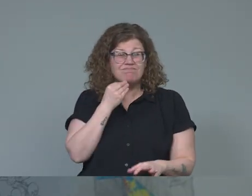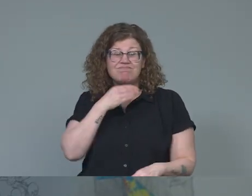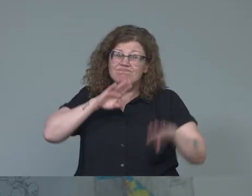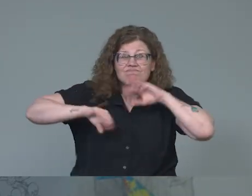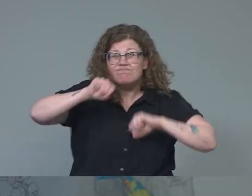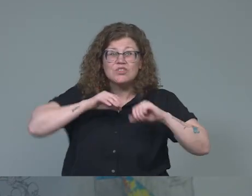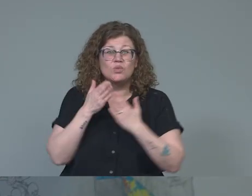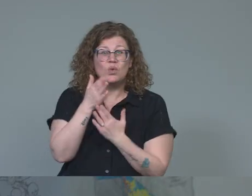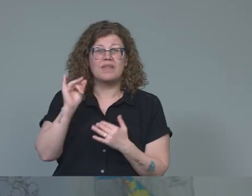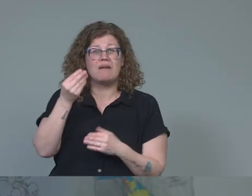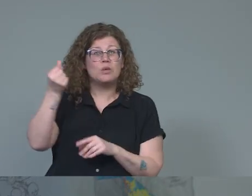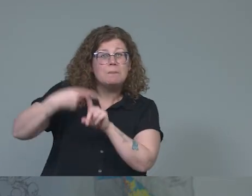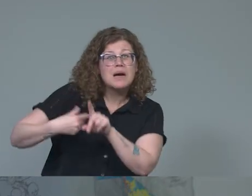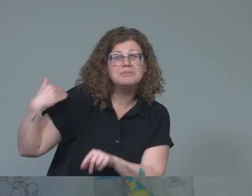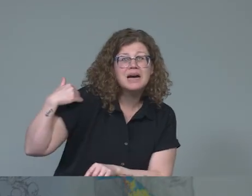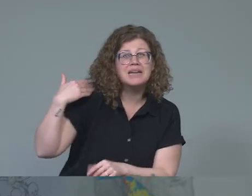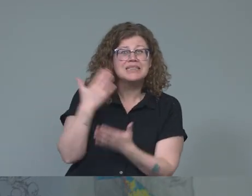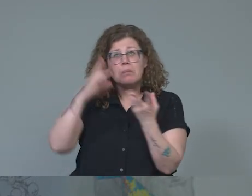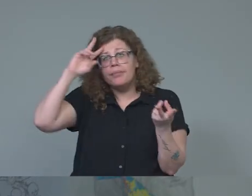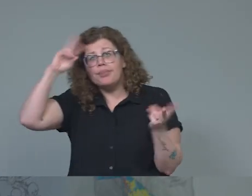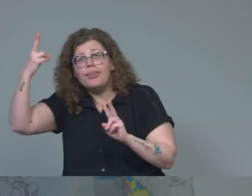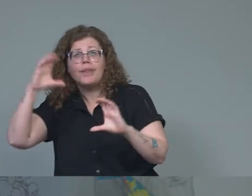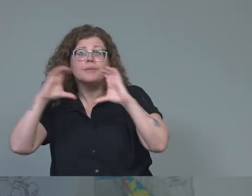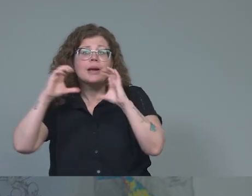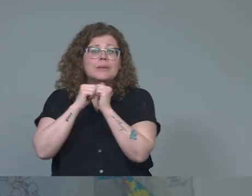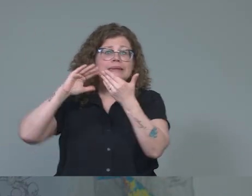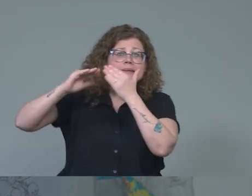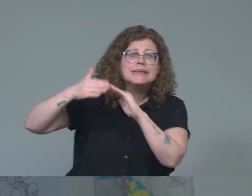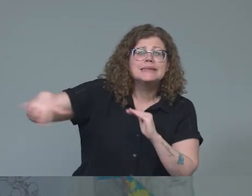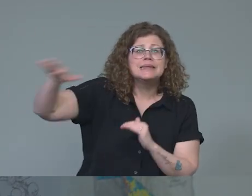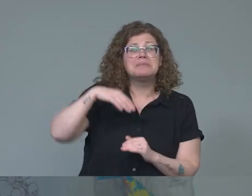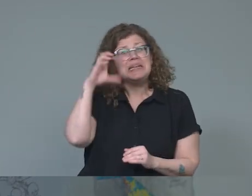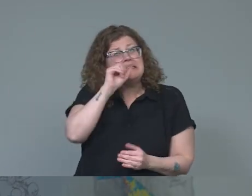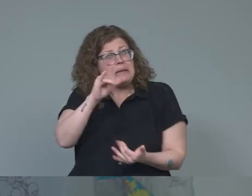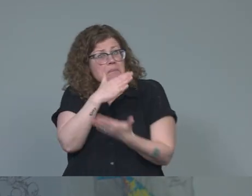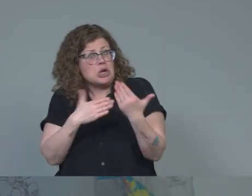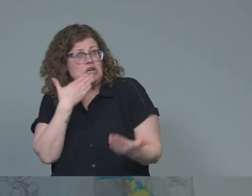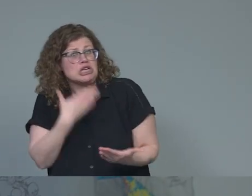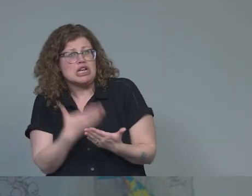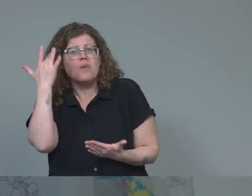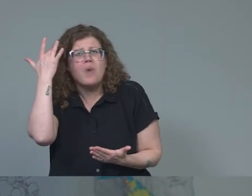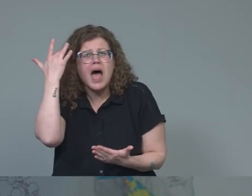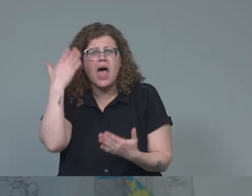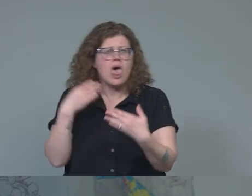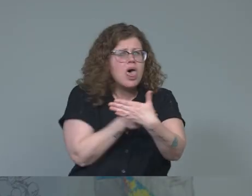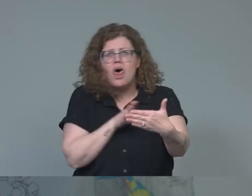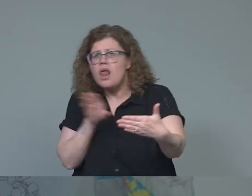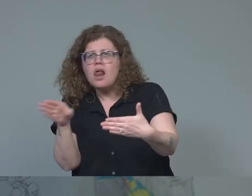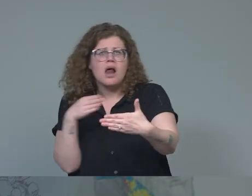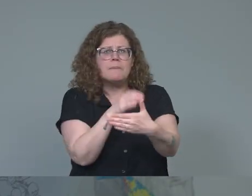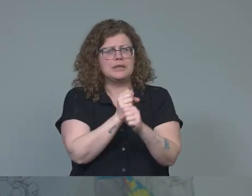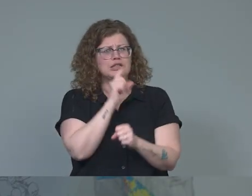and I guess it was good that I had all of the hurdles on the first round getting it done, because now